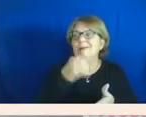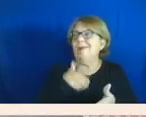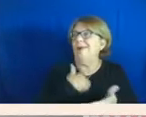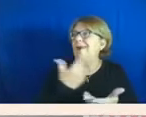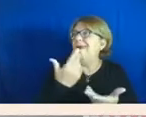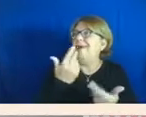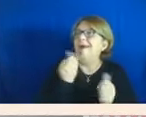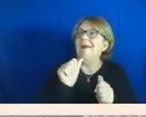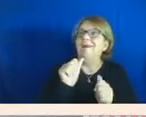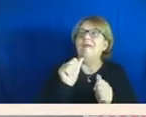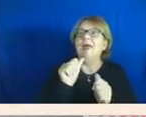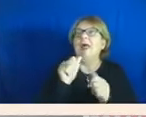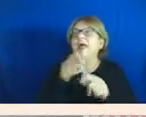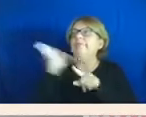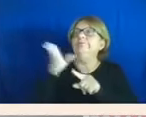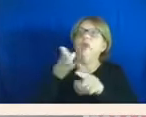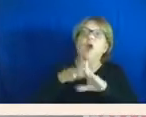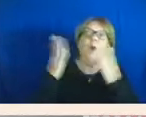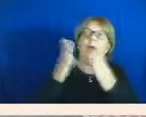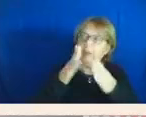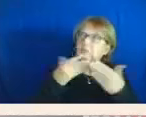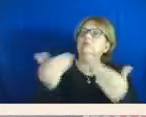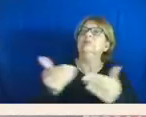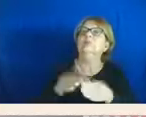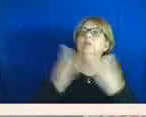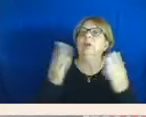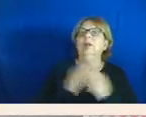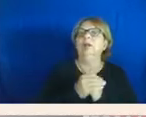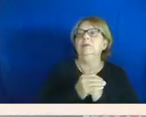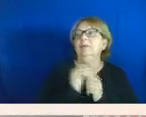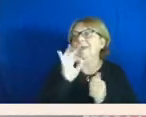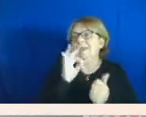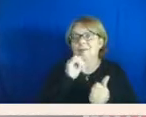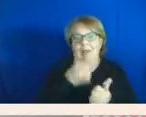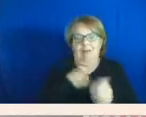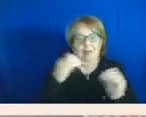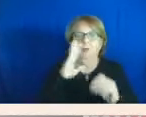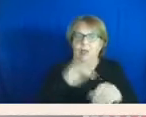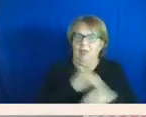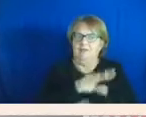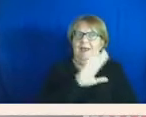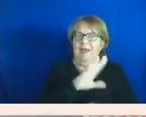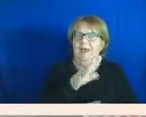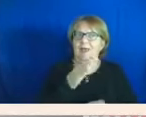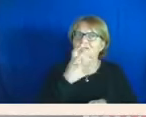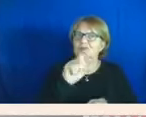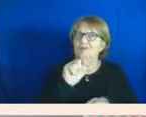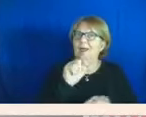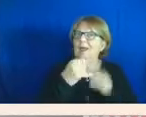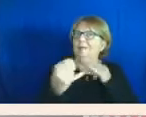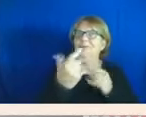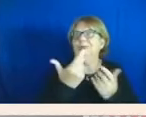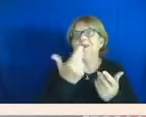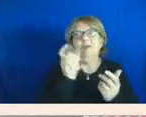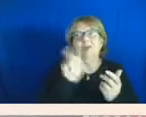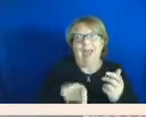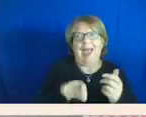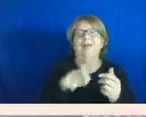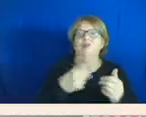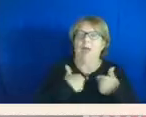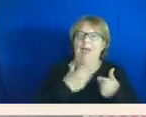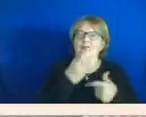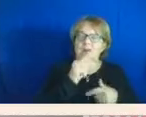one. If you don't have any trade lines at all, that's going to affect your credit score. You have to have and use credit to have a good credit score. Just use